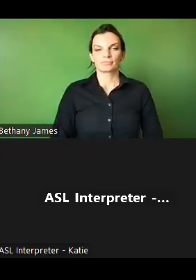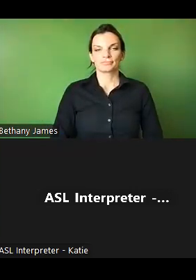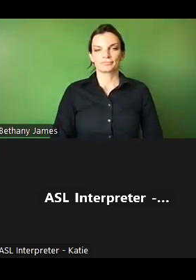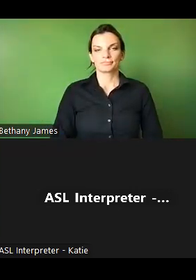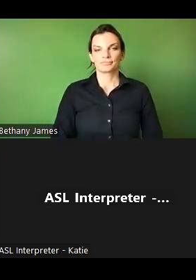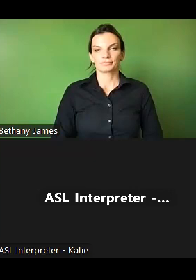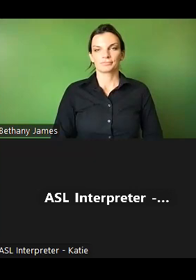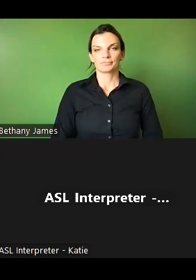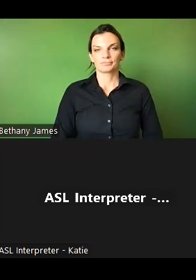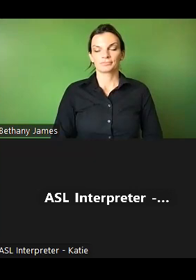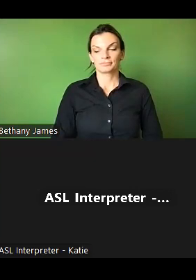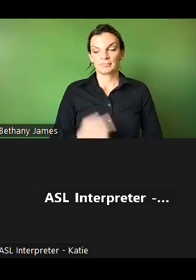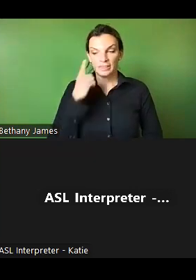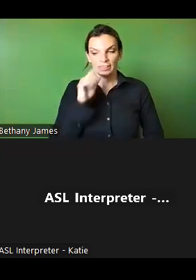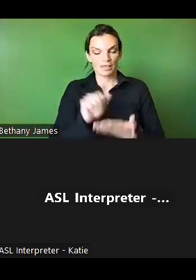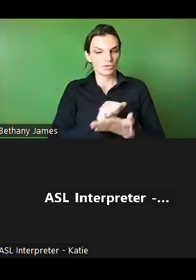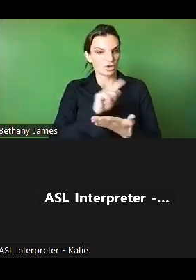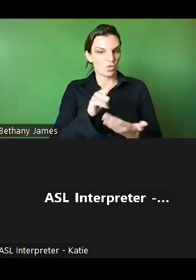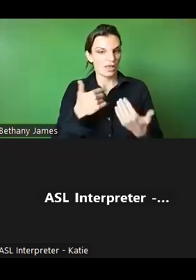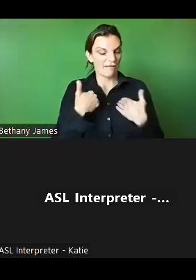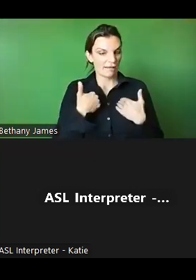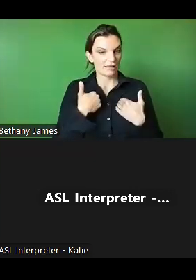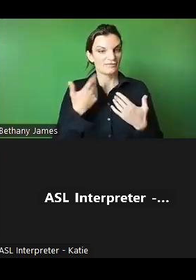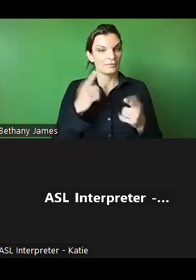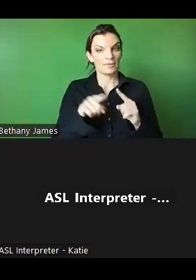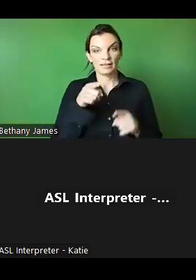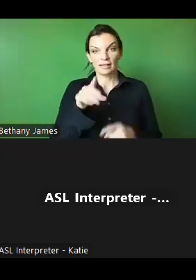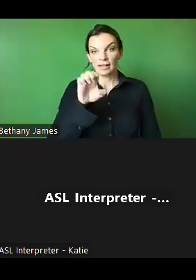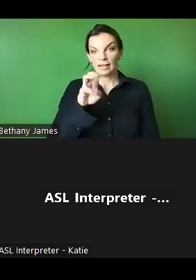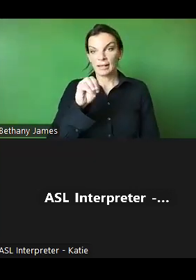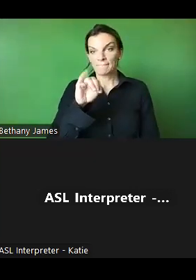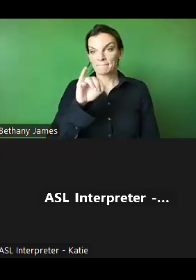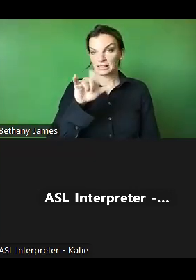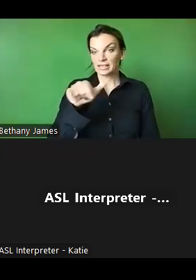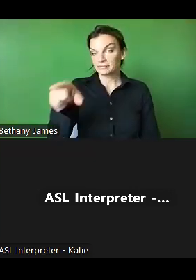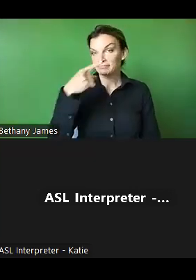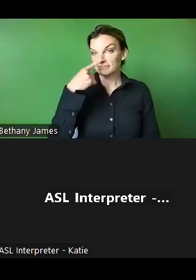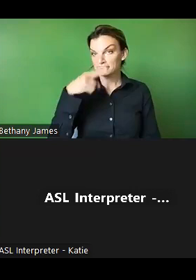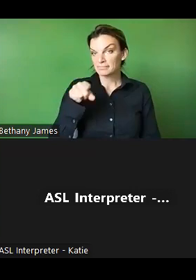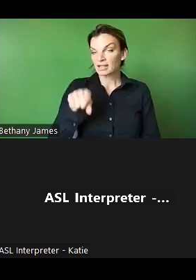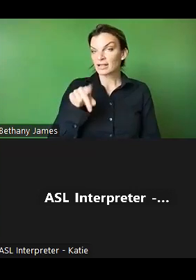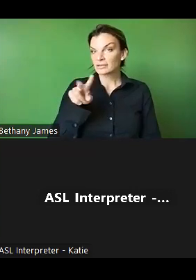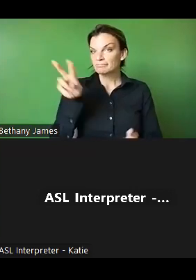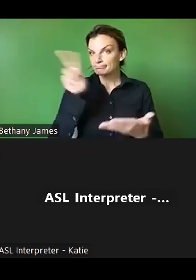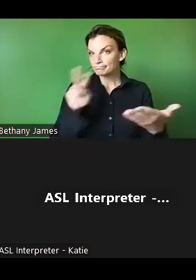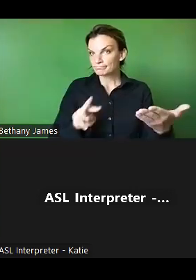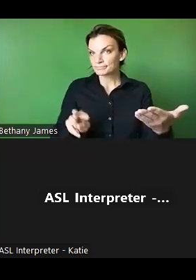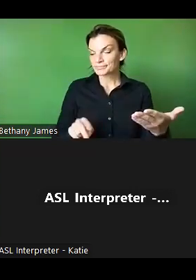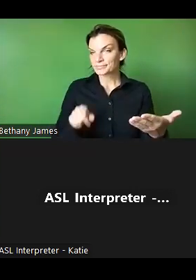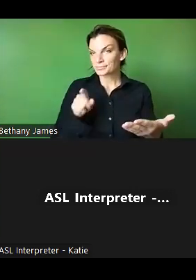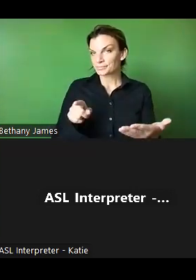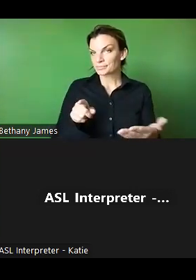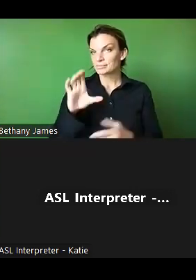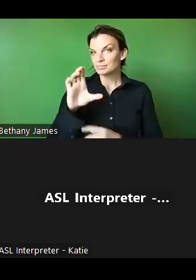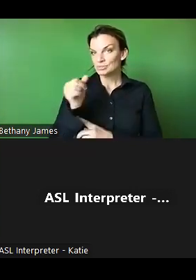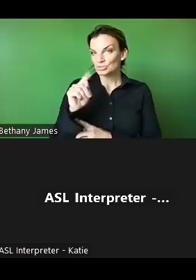Well, I think that's about all we have for right now, but Emily, would you please check the